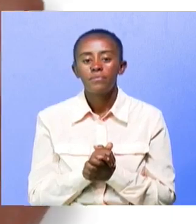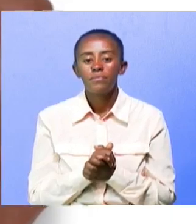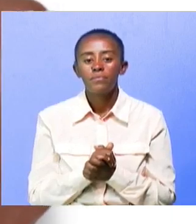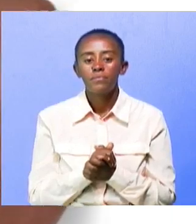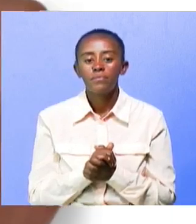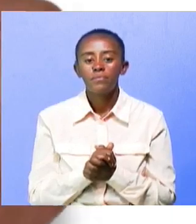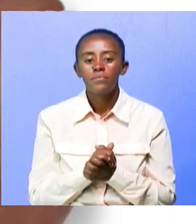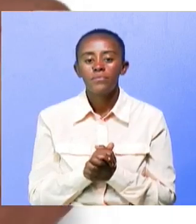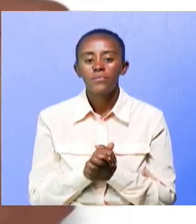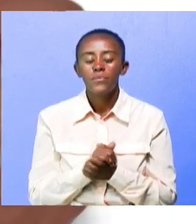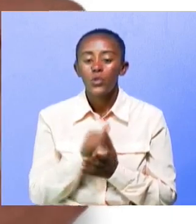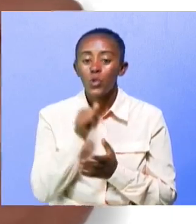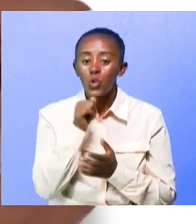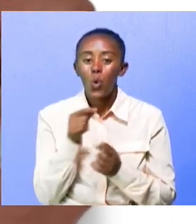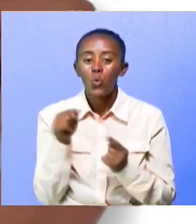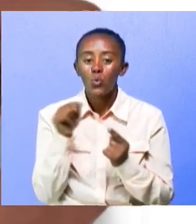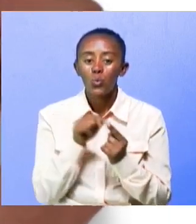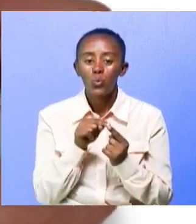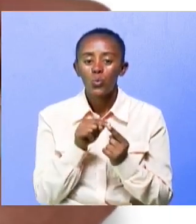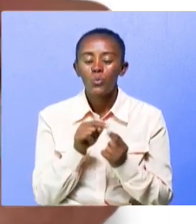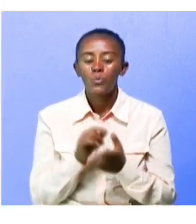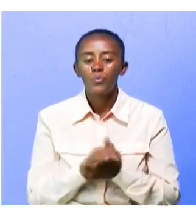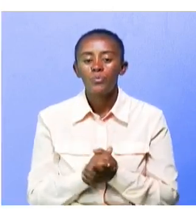not to